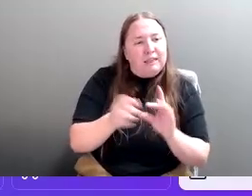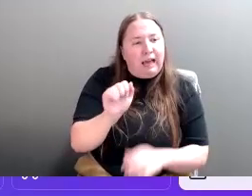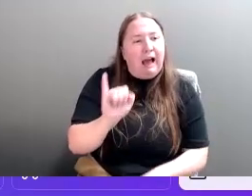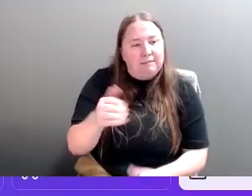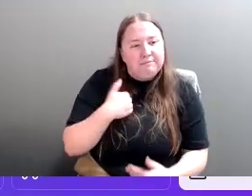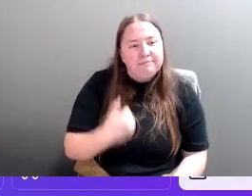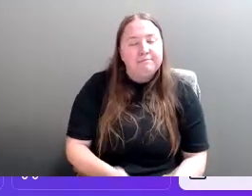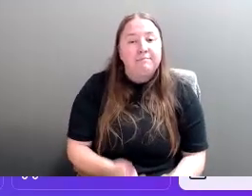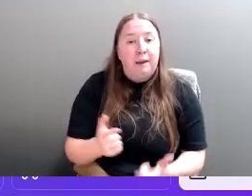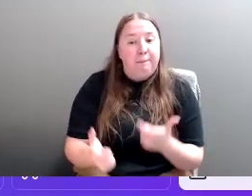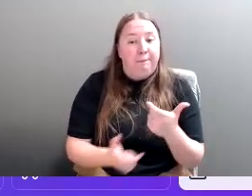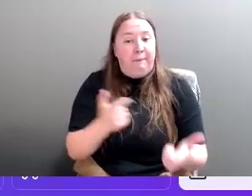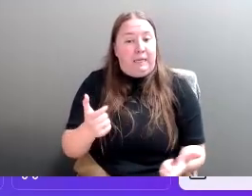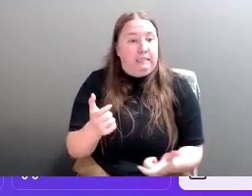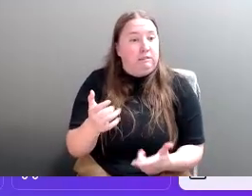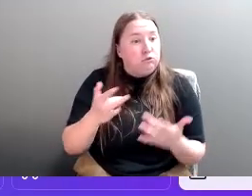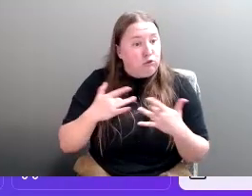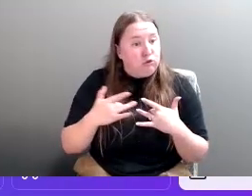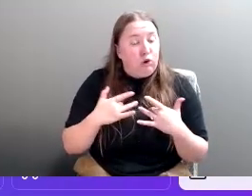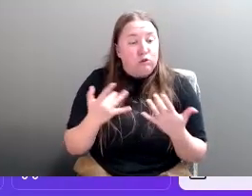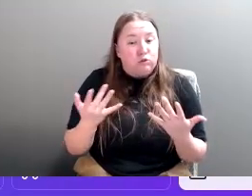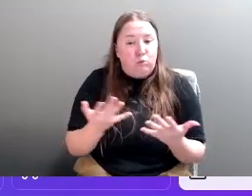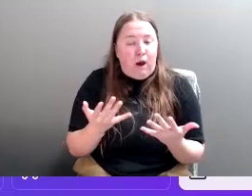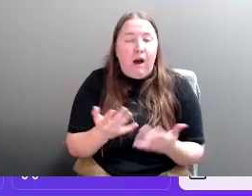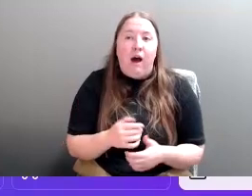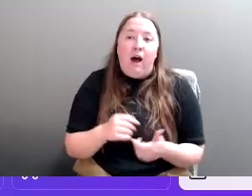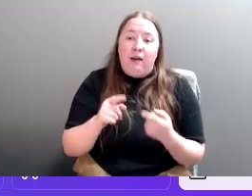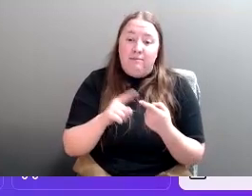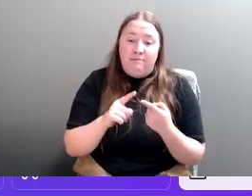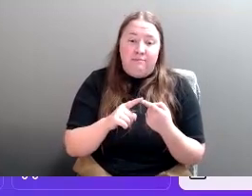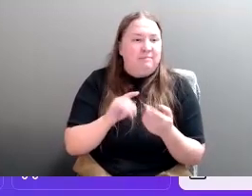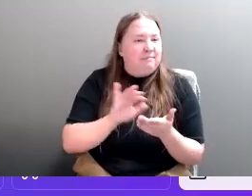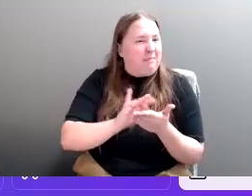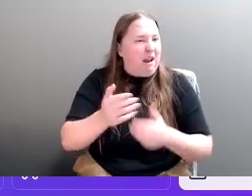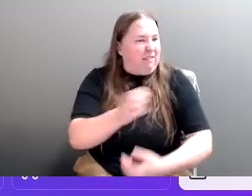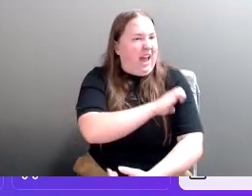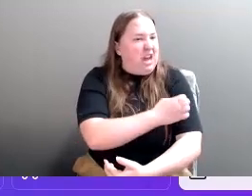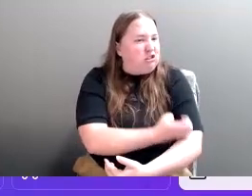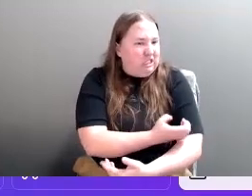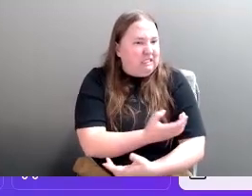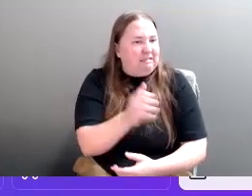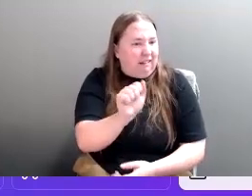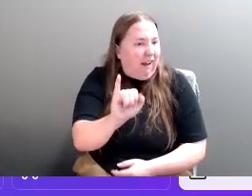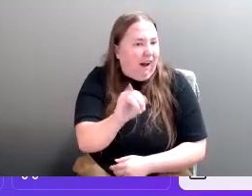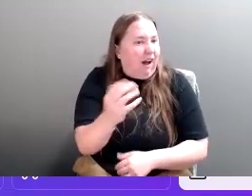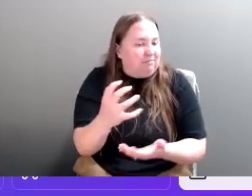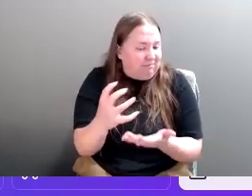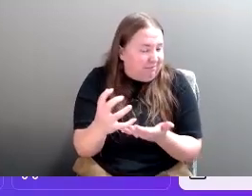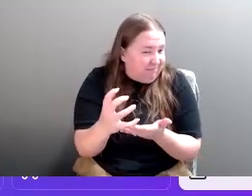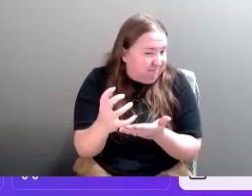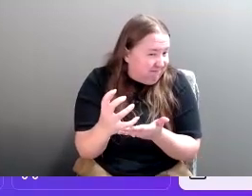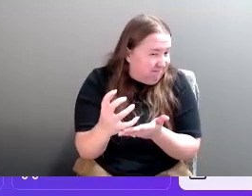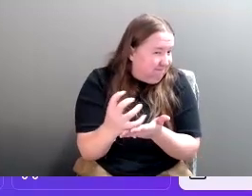The biggest concerns besides this for me are the amount of energy that AI is using